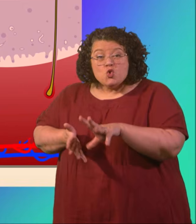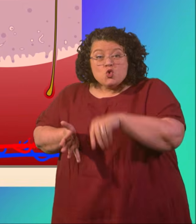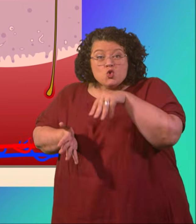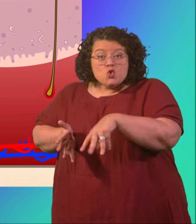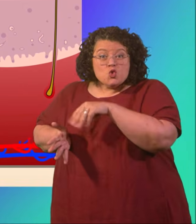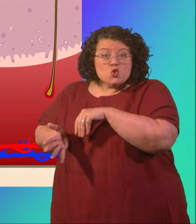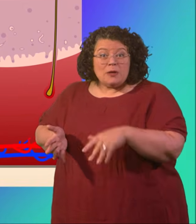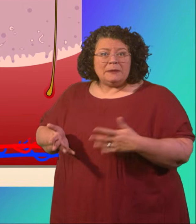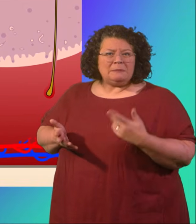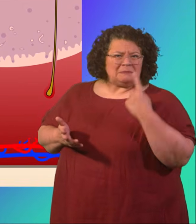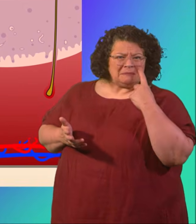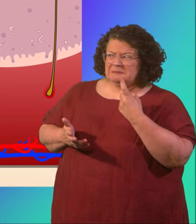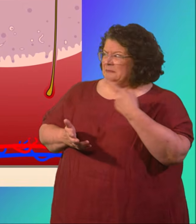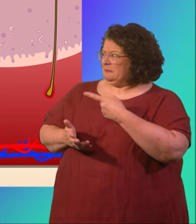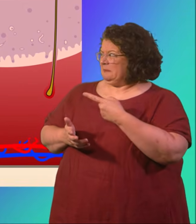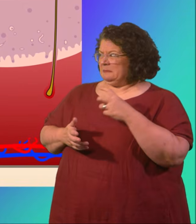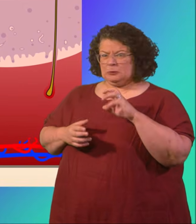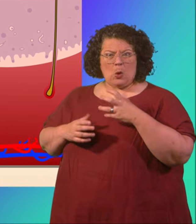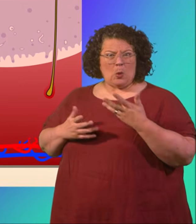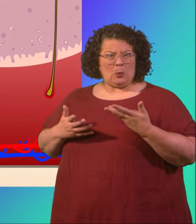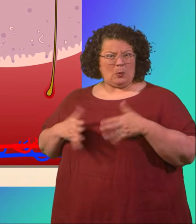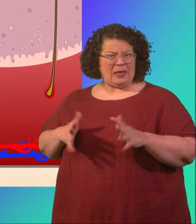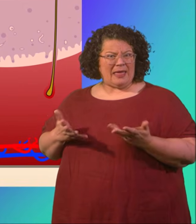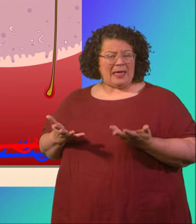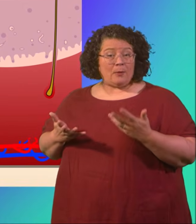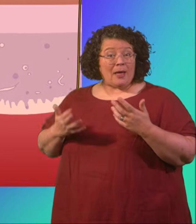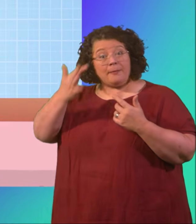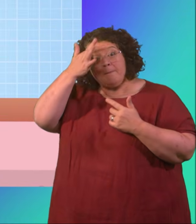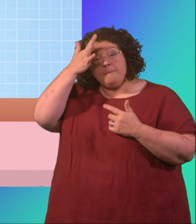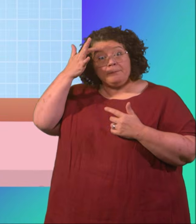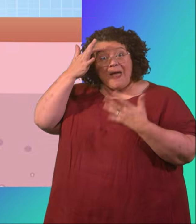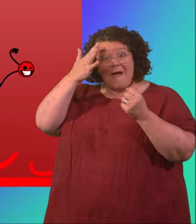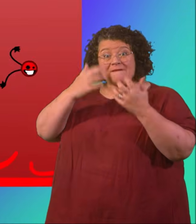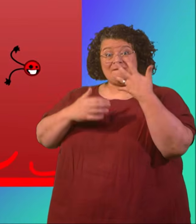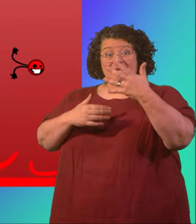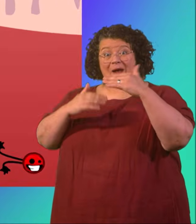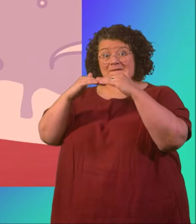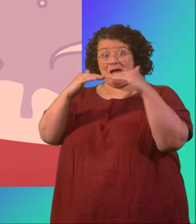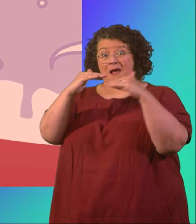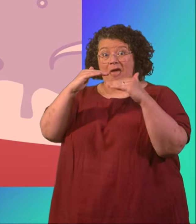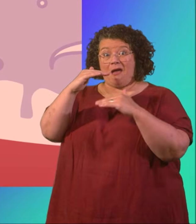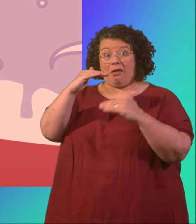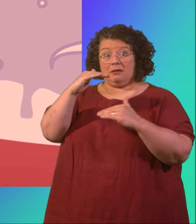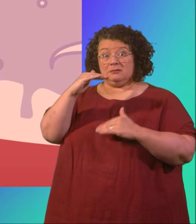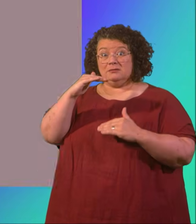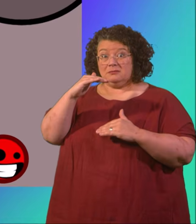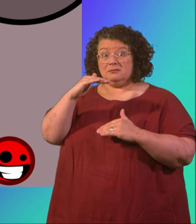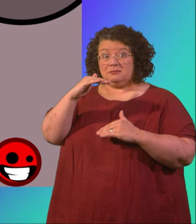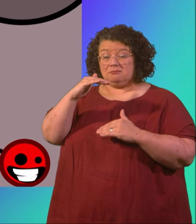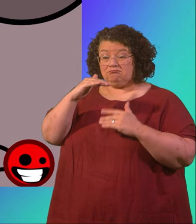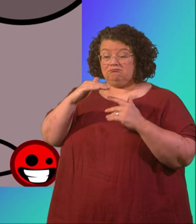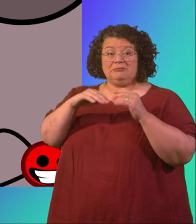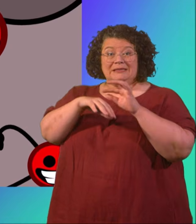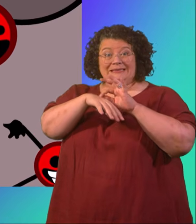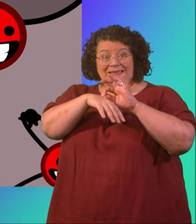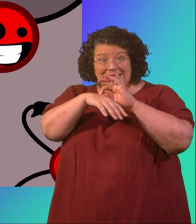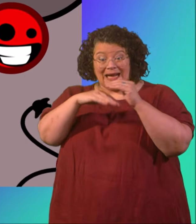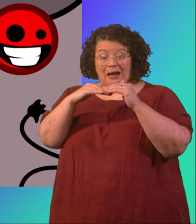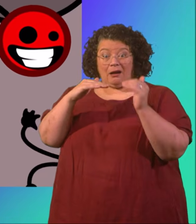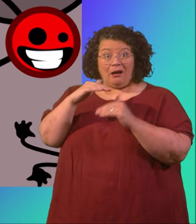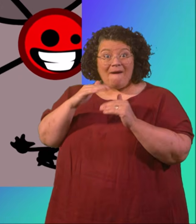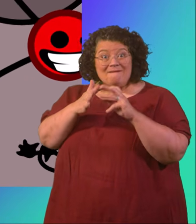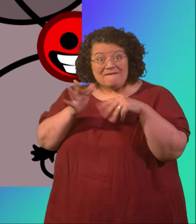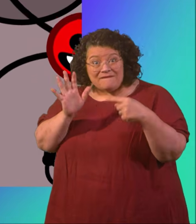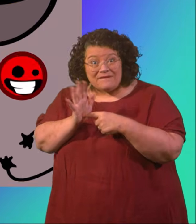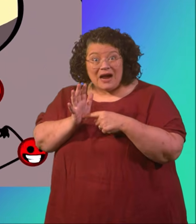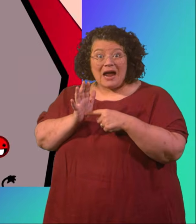Well, behind our forehead are 5 layers for it to get lost in. A combination of skin, fat, fibrous tissue and blood cells surrounds our